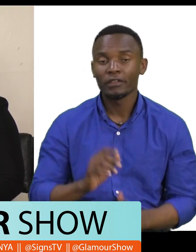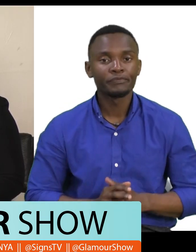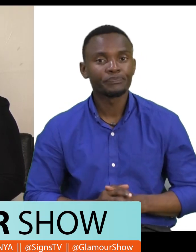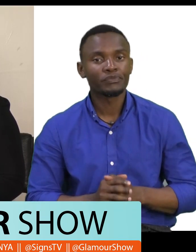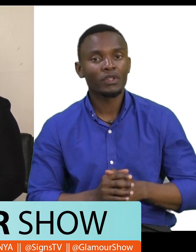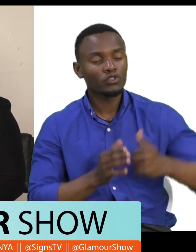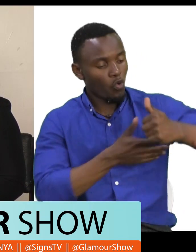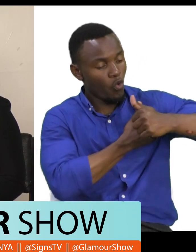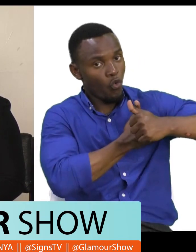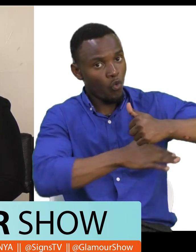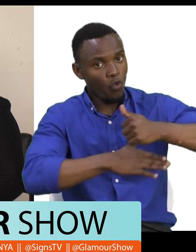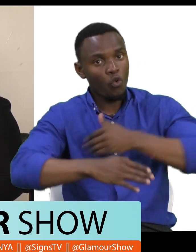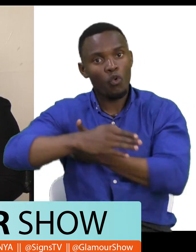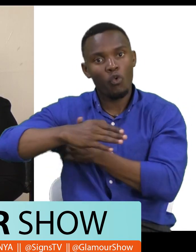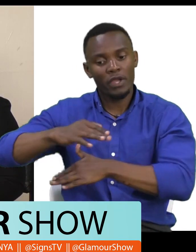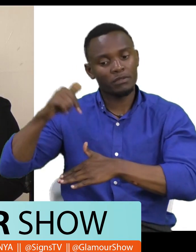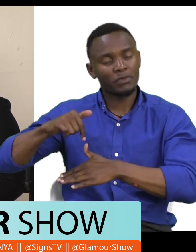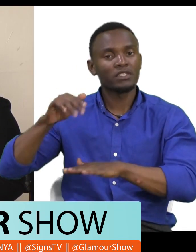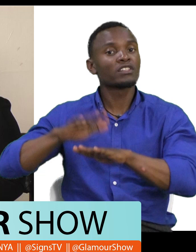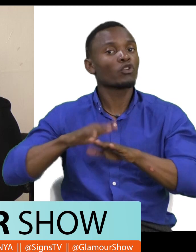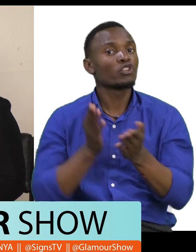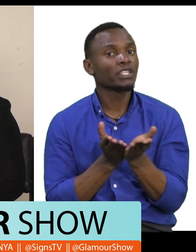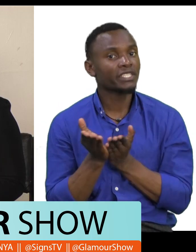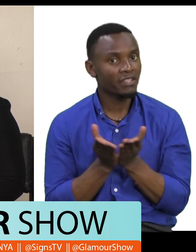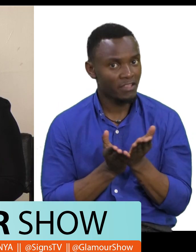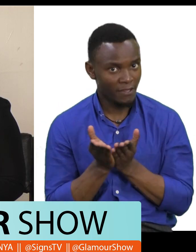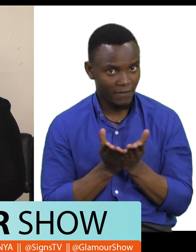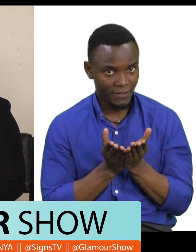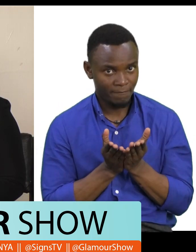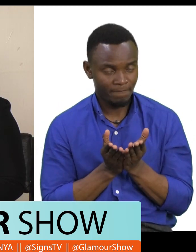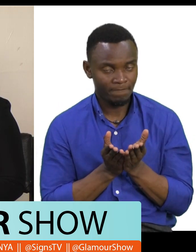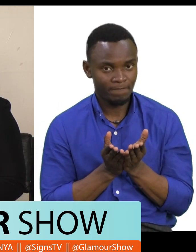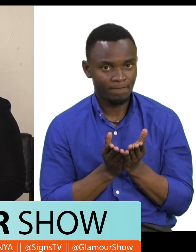Okay. Waxing is a good service. So